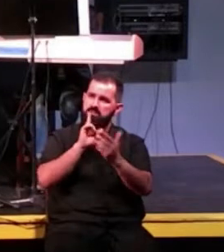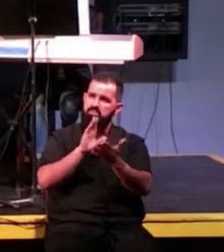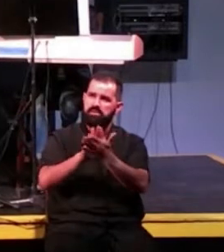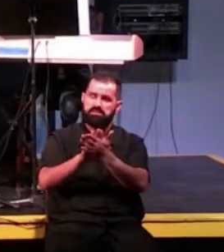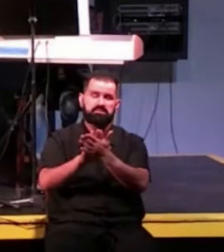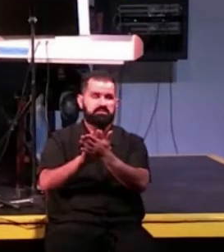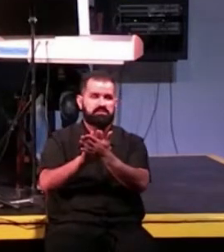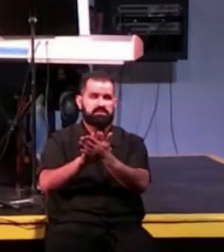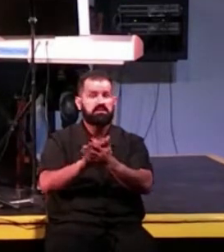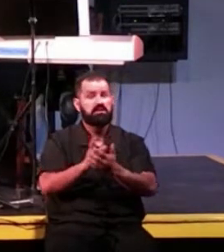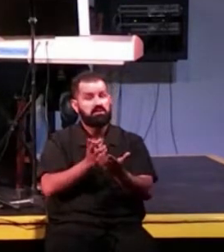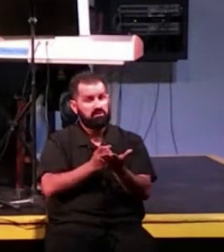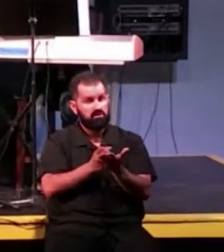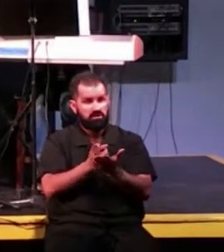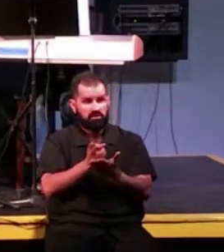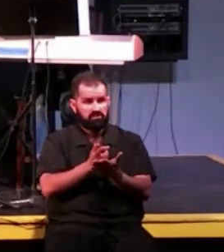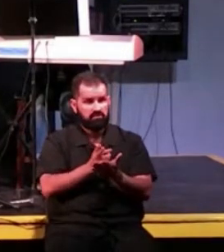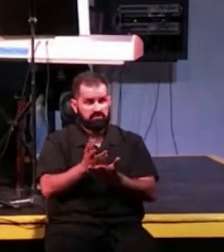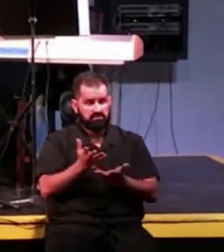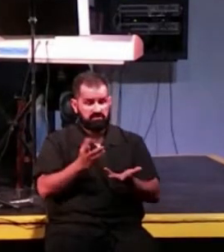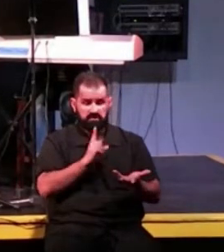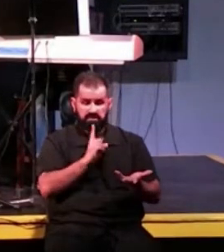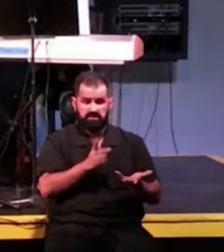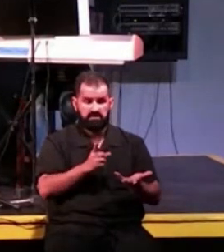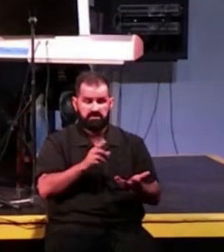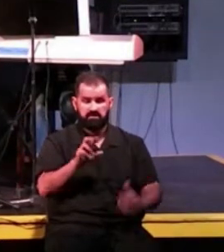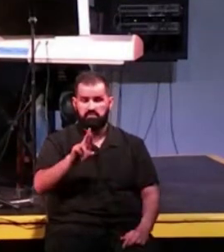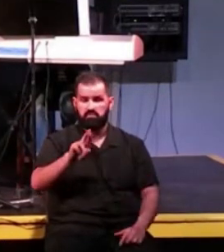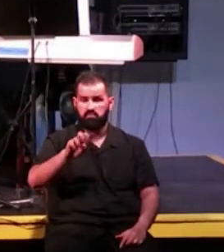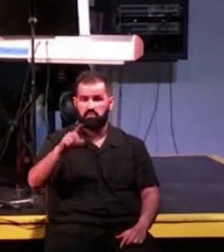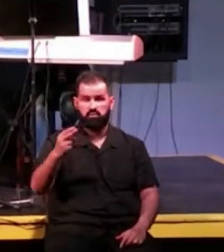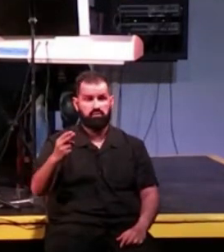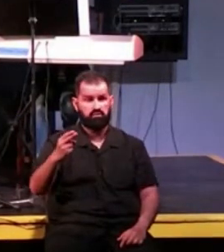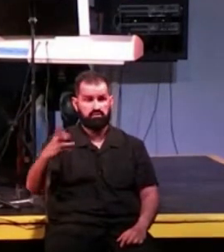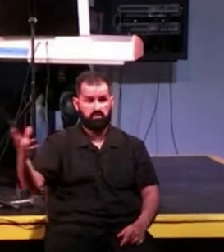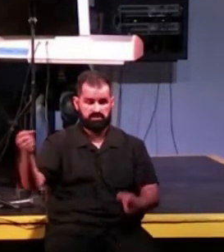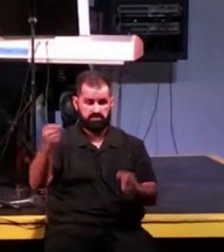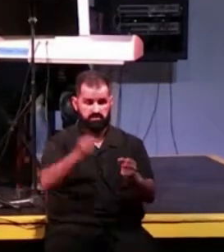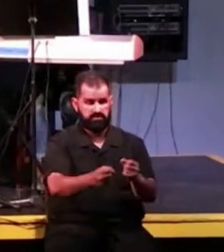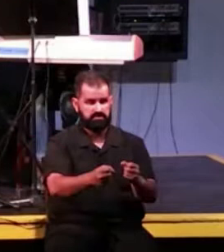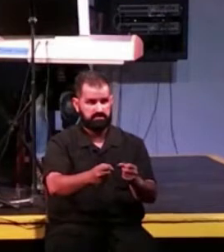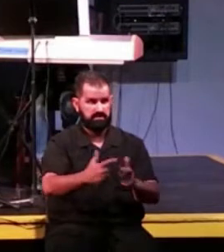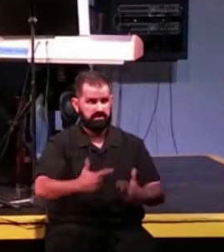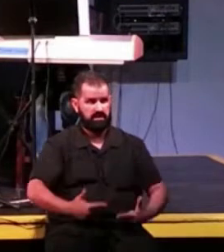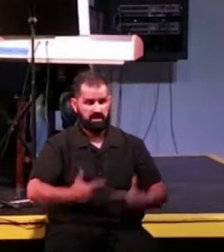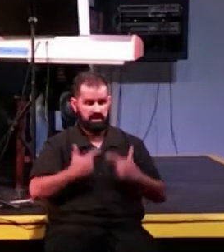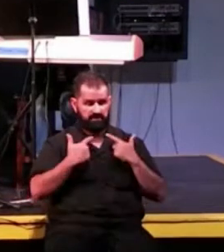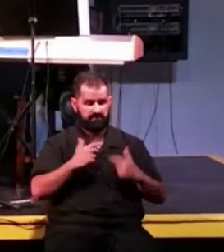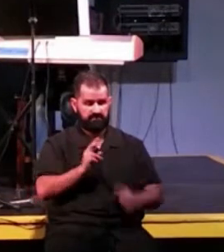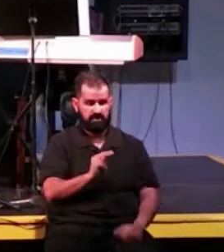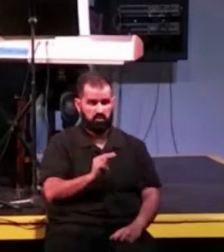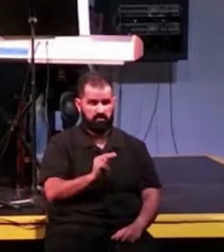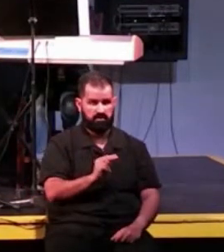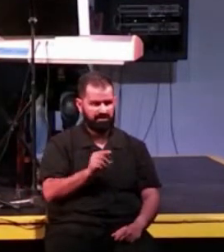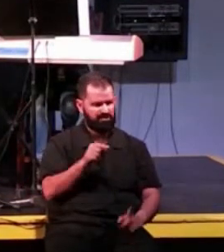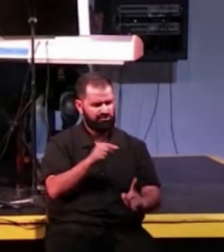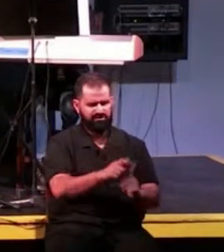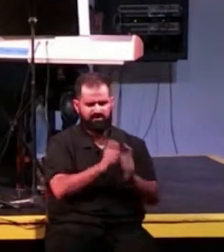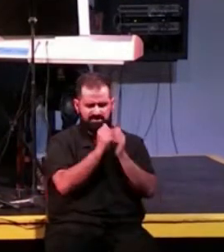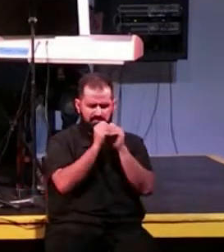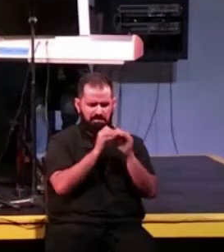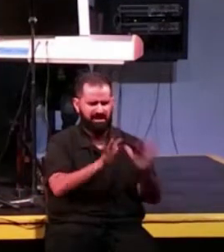The very fact that Ruth was placed in the life of Naomi, and because of Ruth, she was blessed beyond